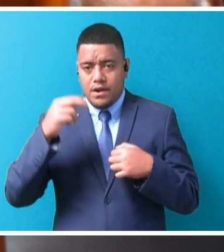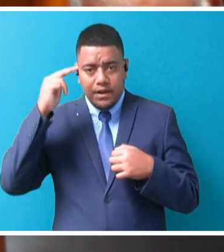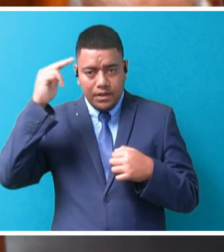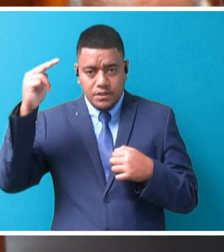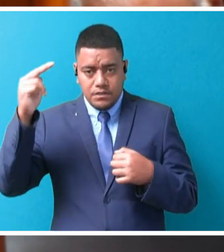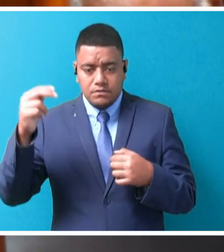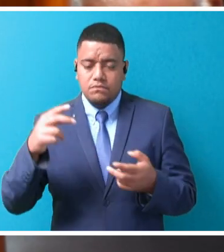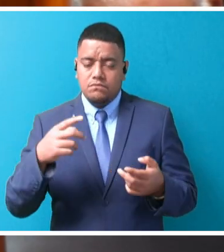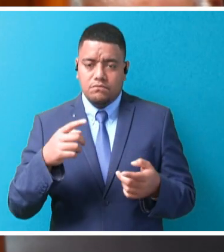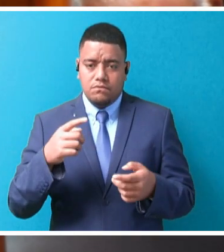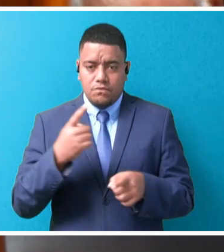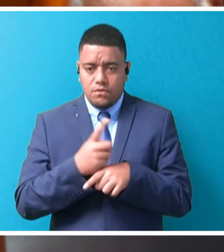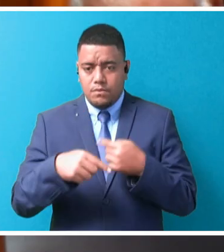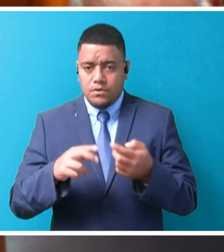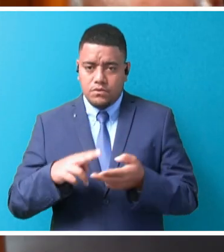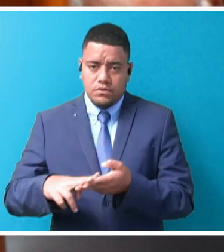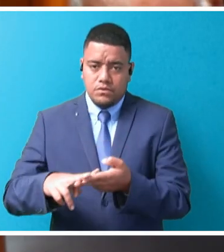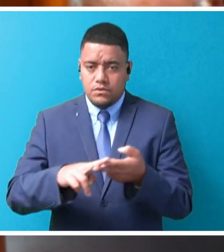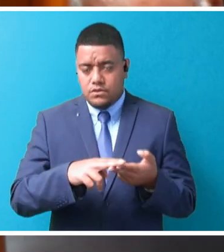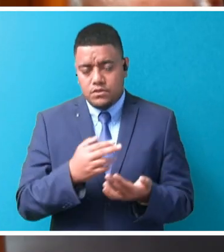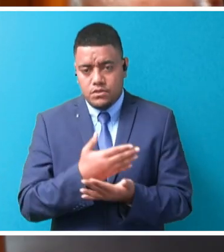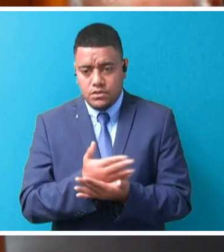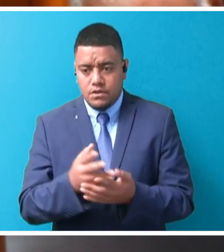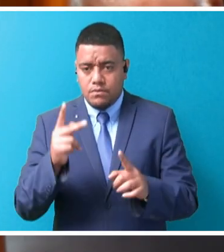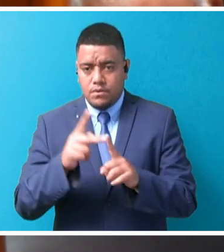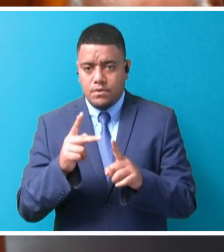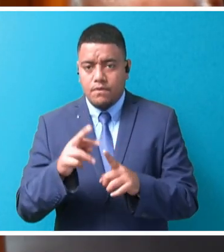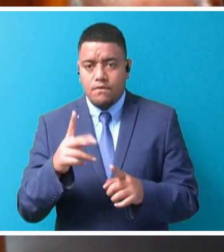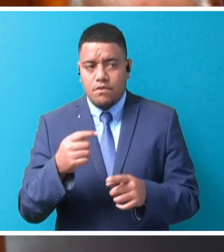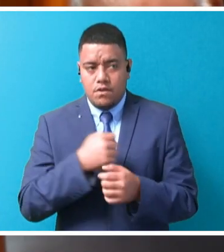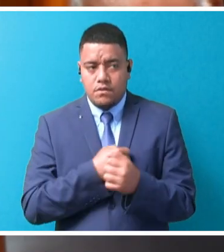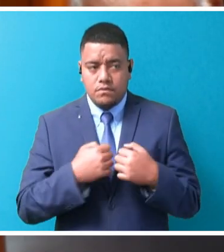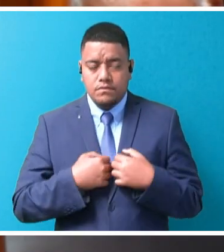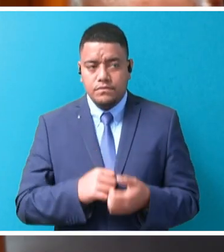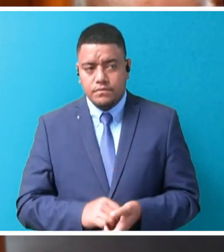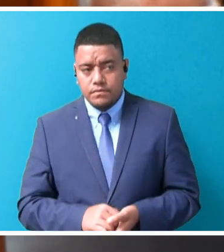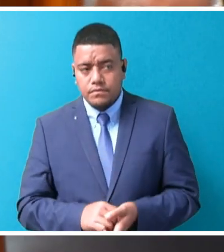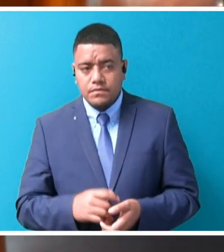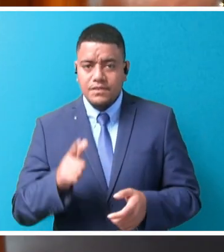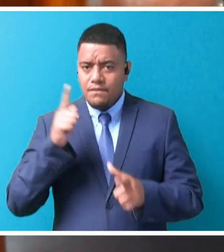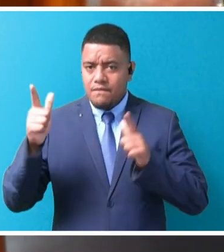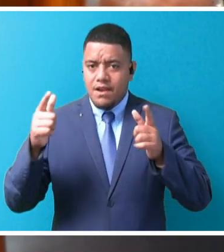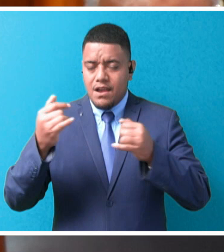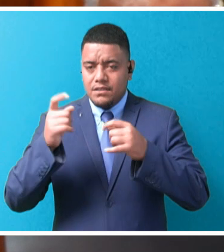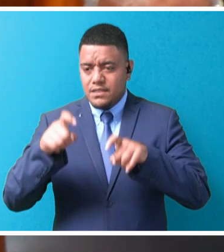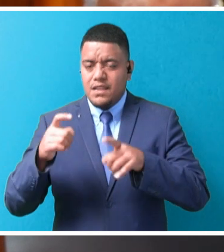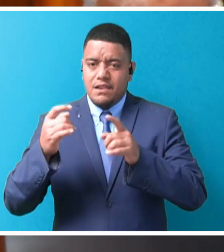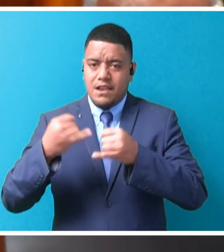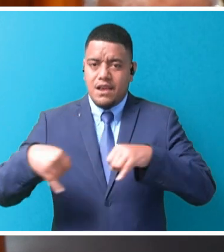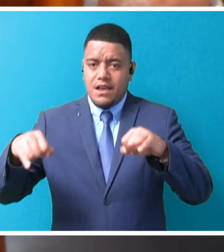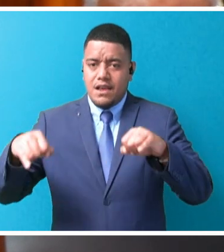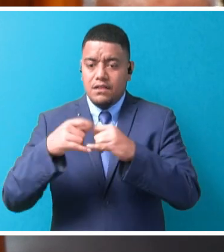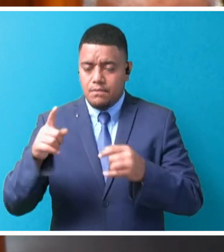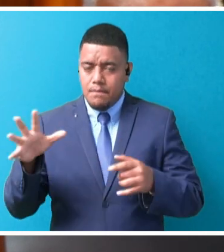emphasizing unity as a shared purpose for our rural and maritime communities. This unity must